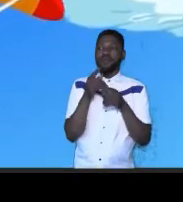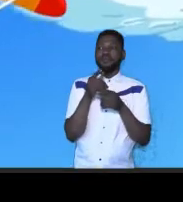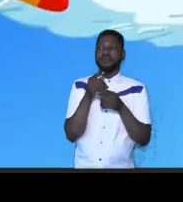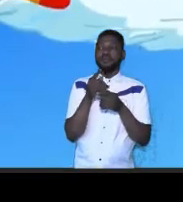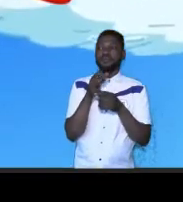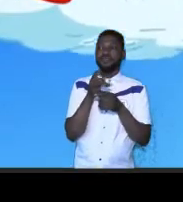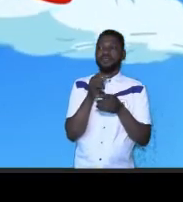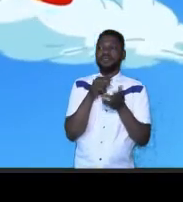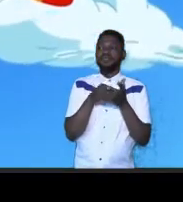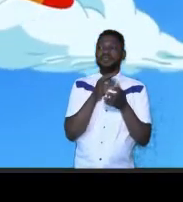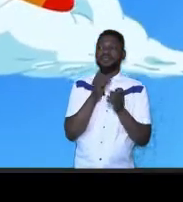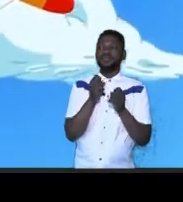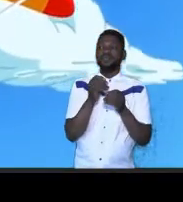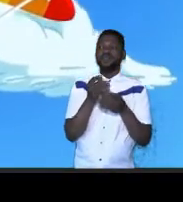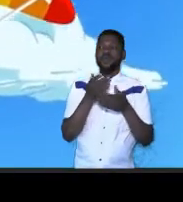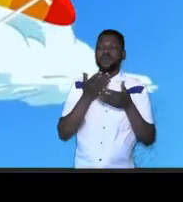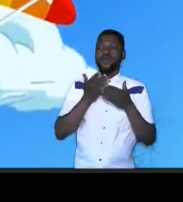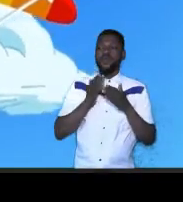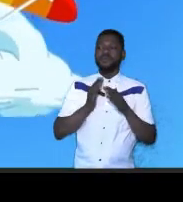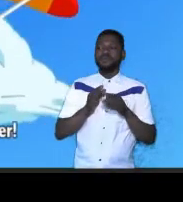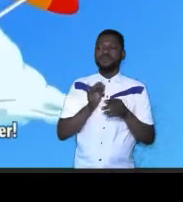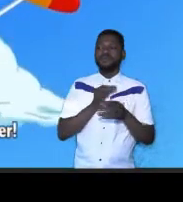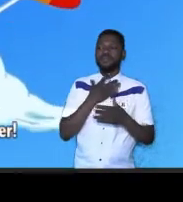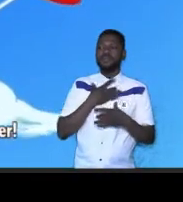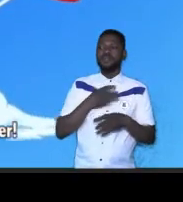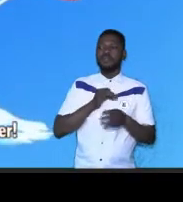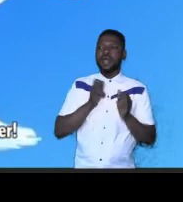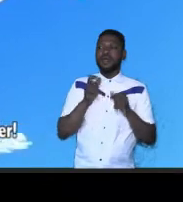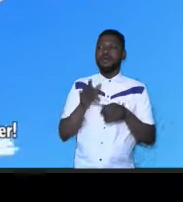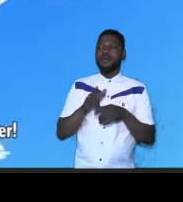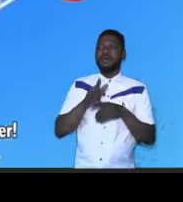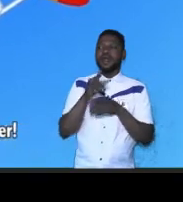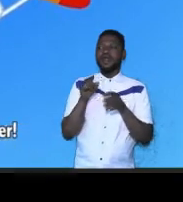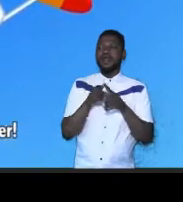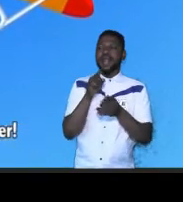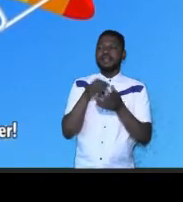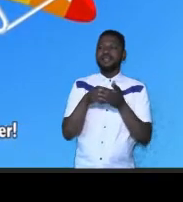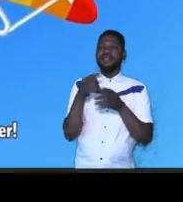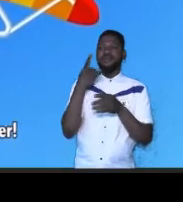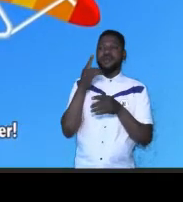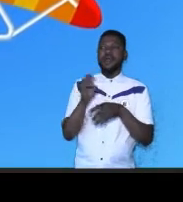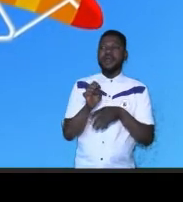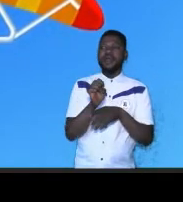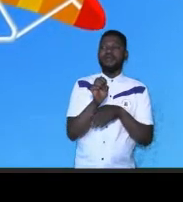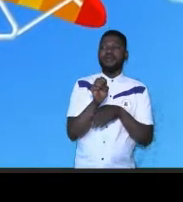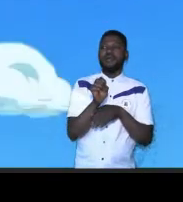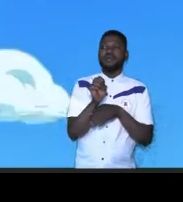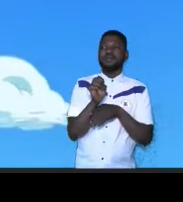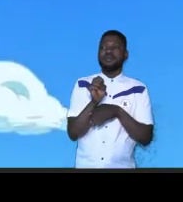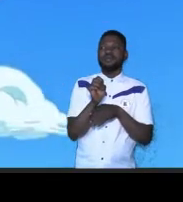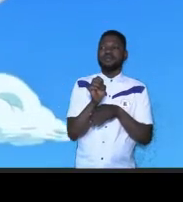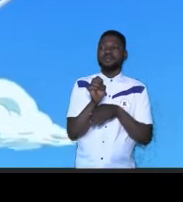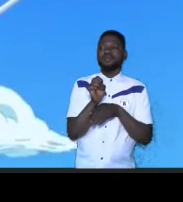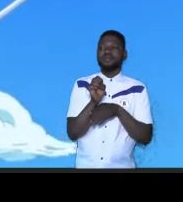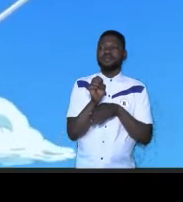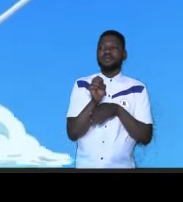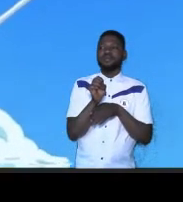Wow, Tia, this is so cool. I wish I could fly like this forever.